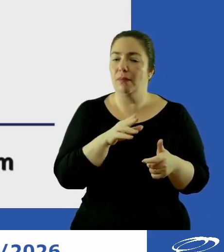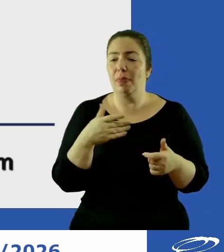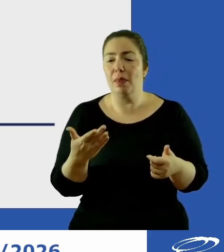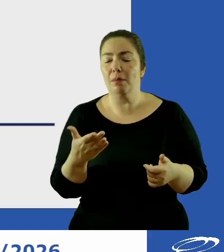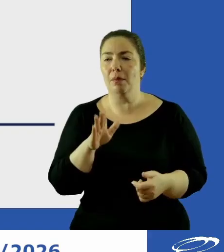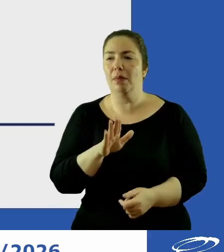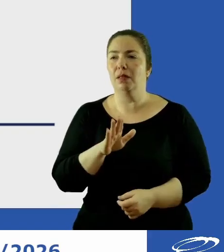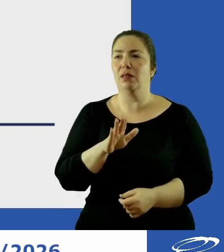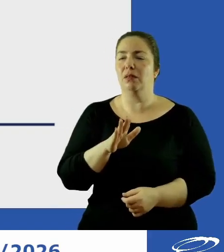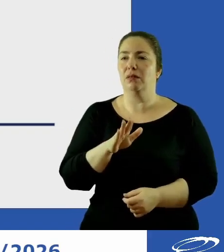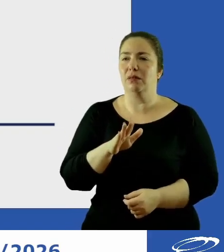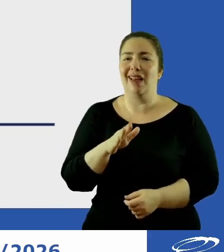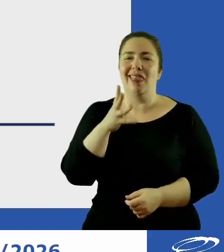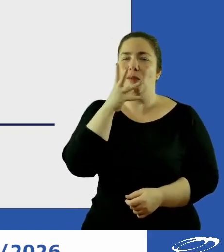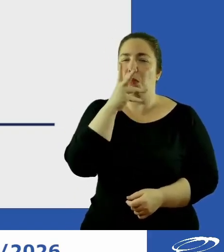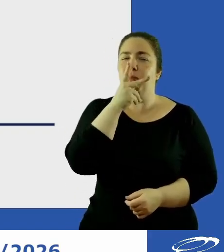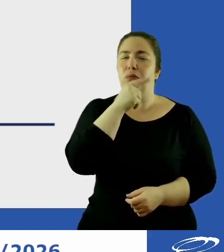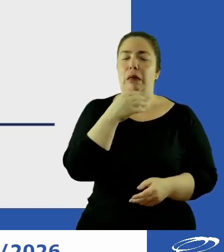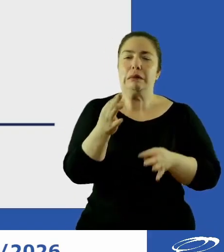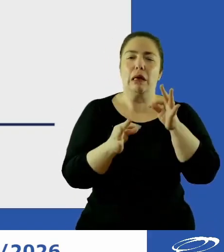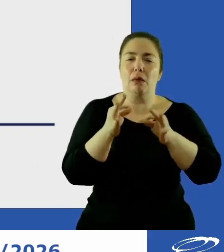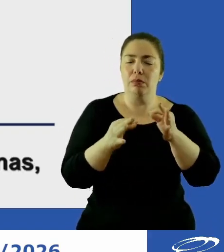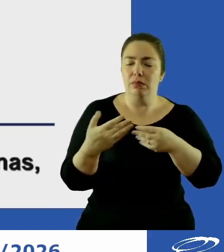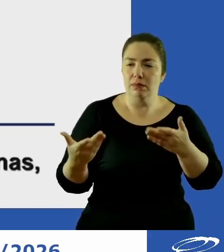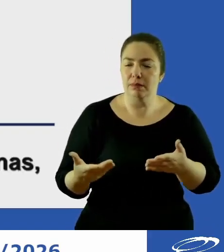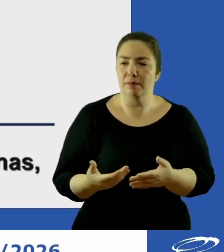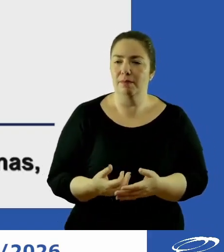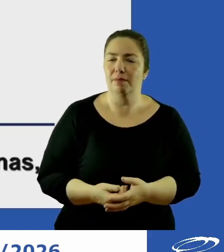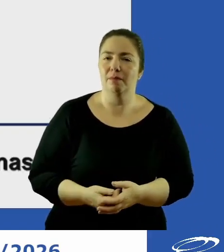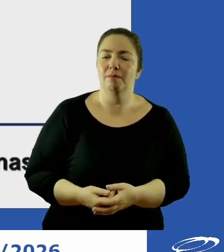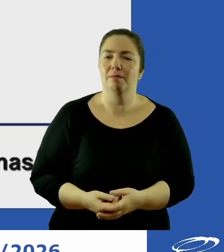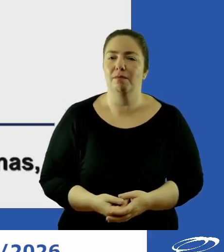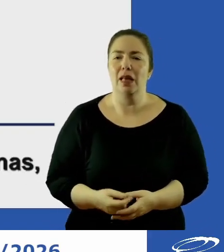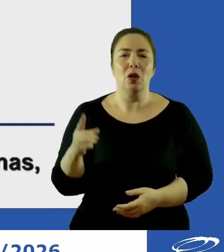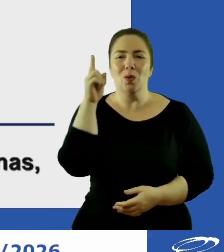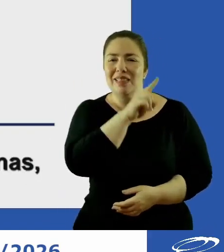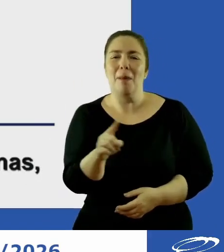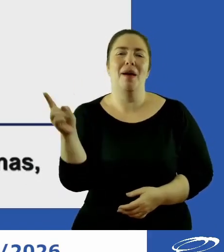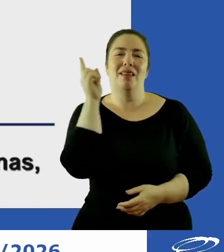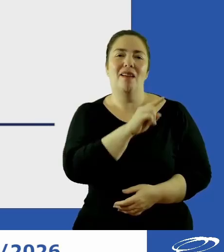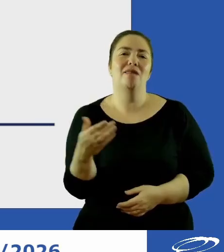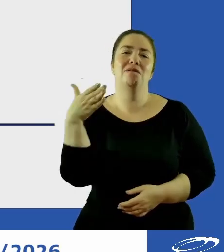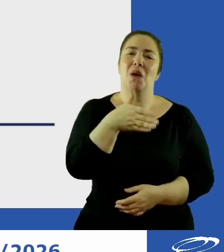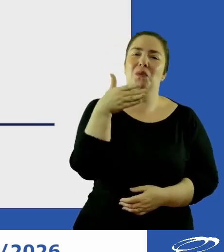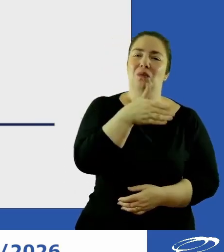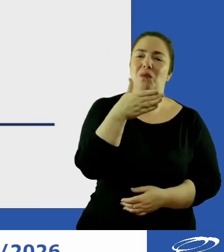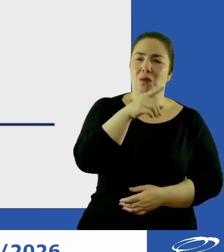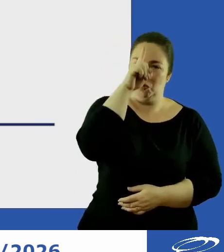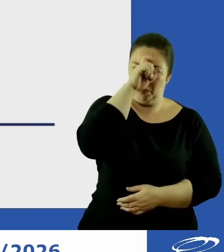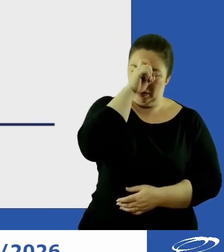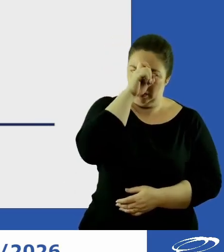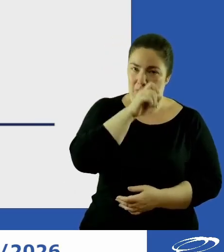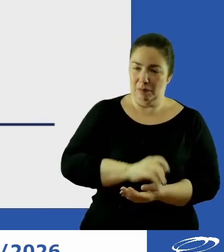a prolonged therapy. But by giving these drugs every week or every 2 weeks, the patients feel